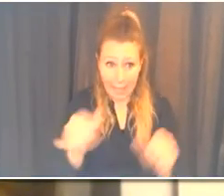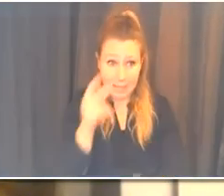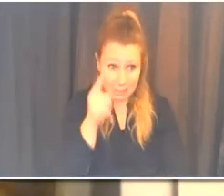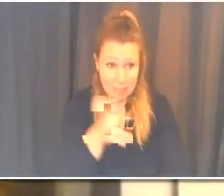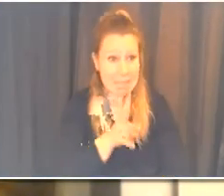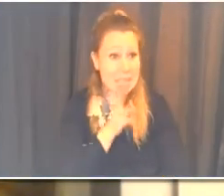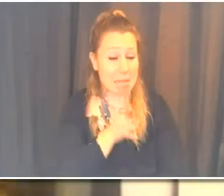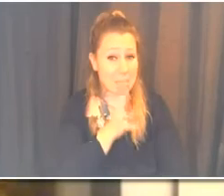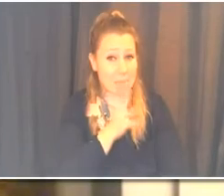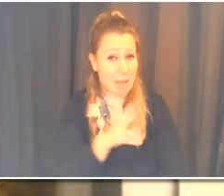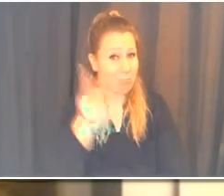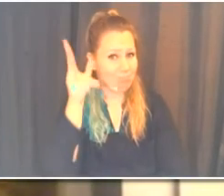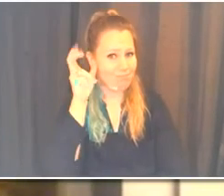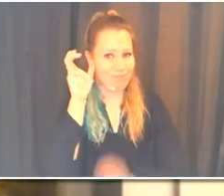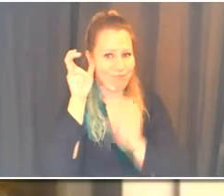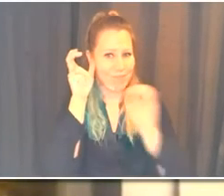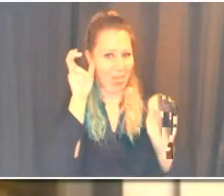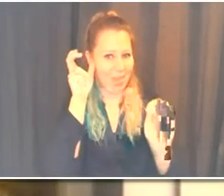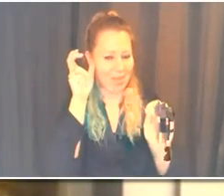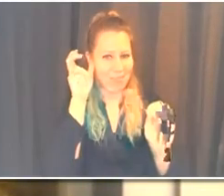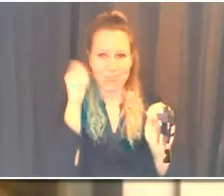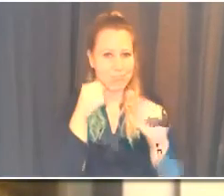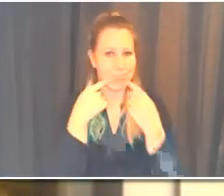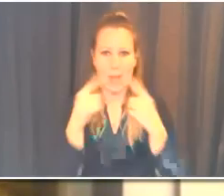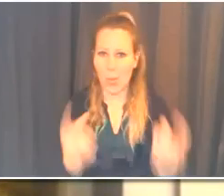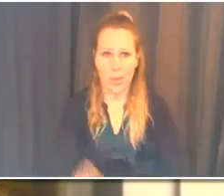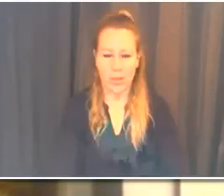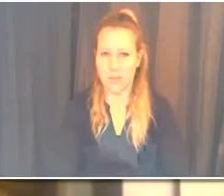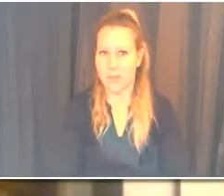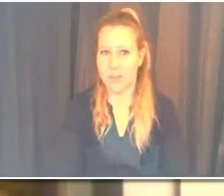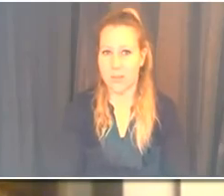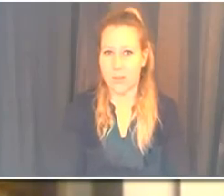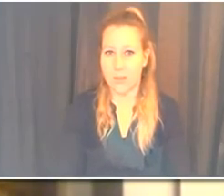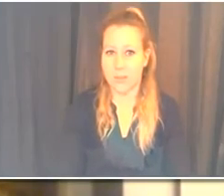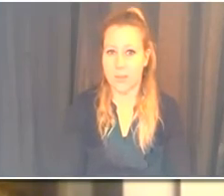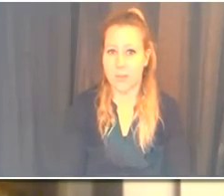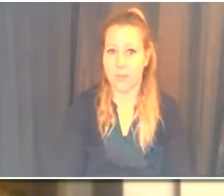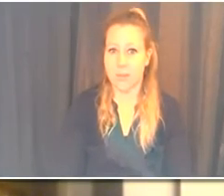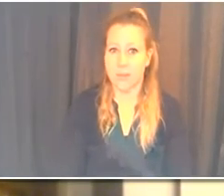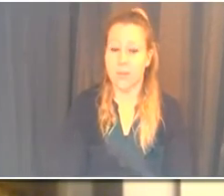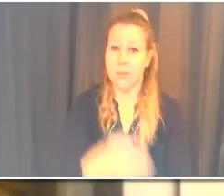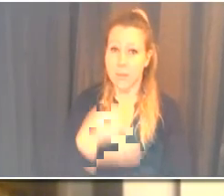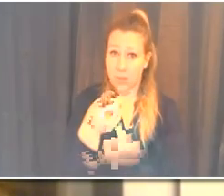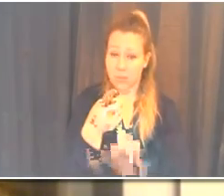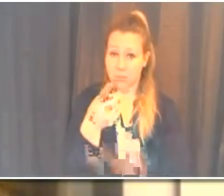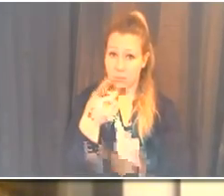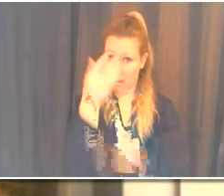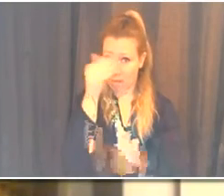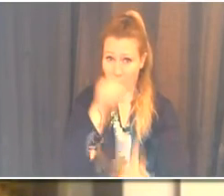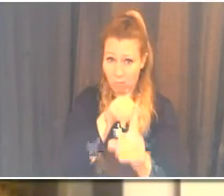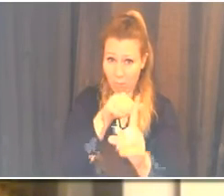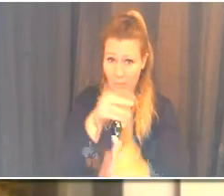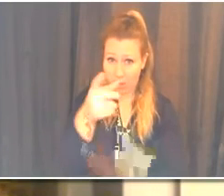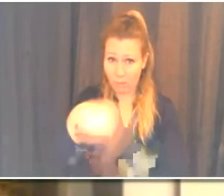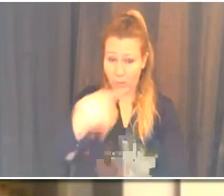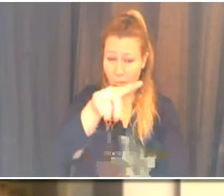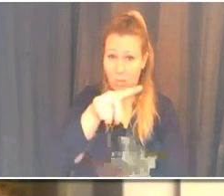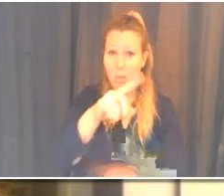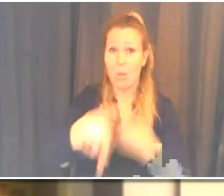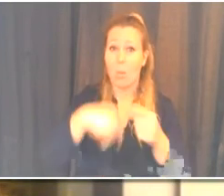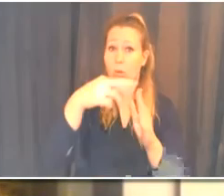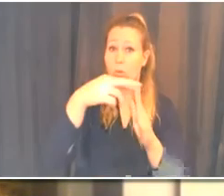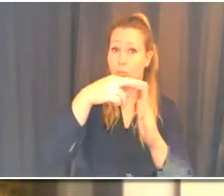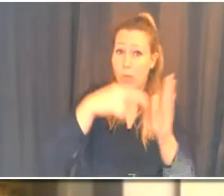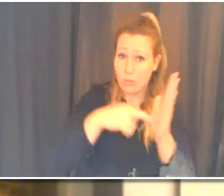and it will be added to the record your full testimony um we're still having technical difficulties and can't hear you miss